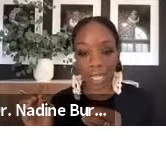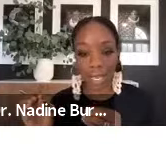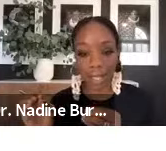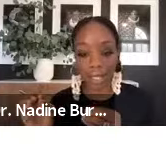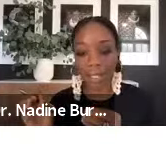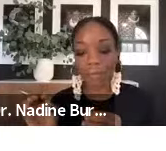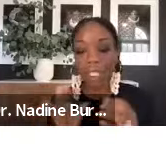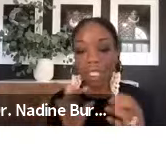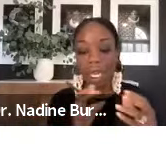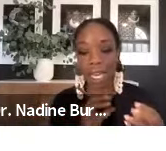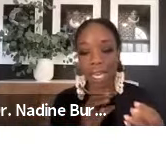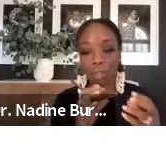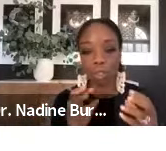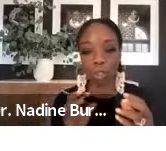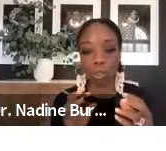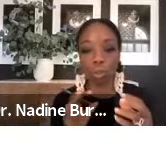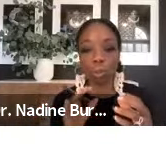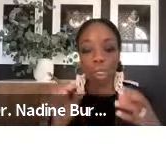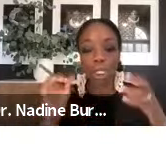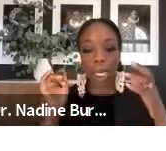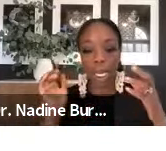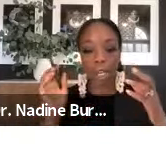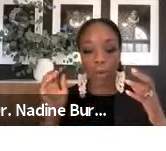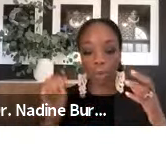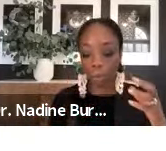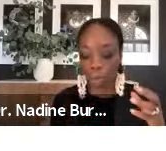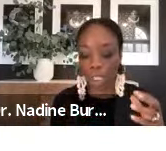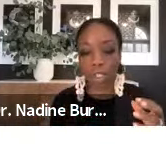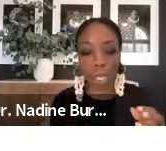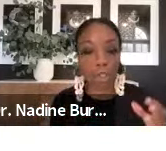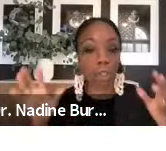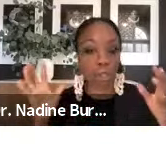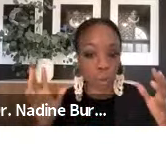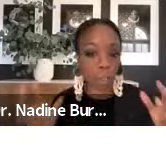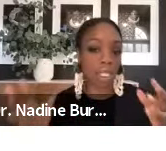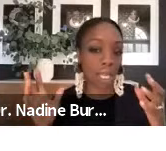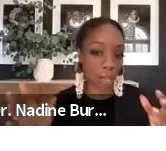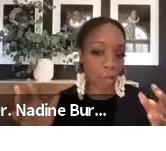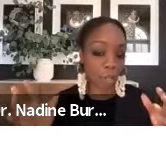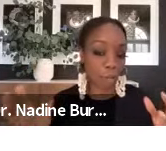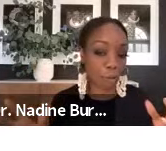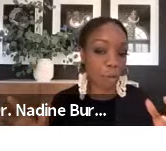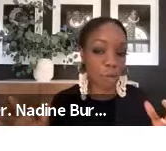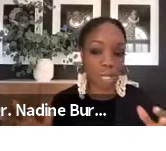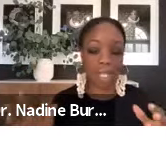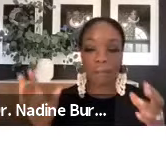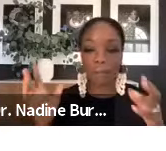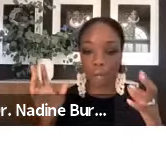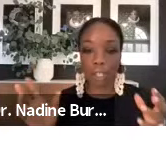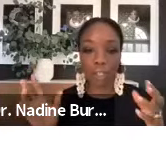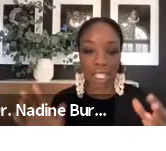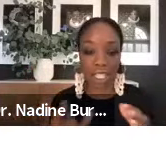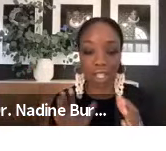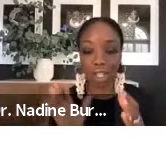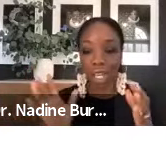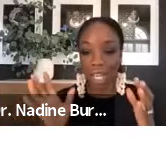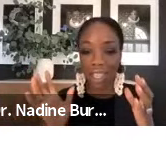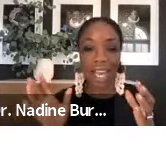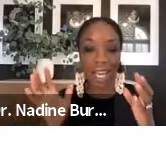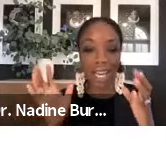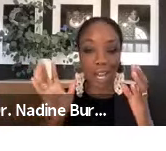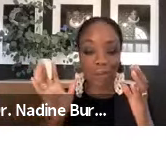of deaths, and to really try to use this equity framework of